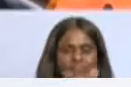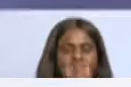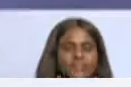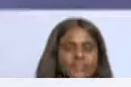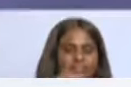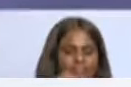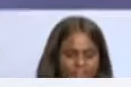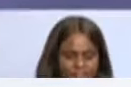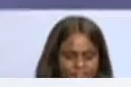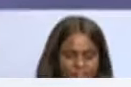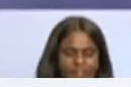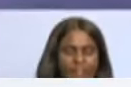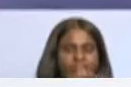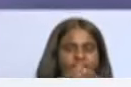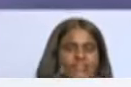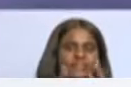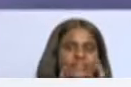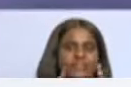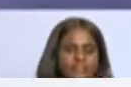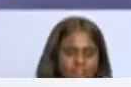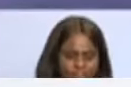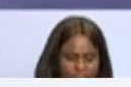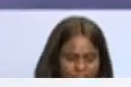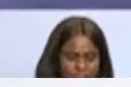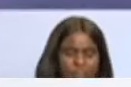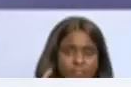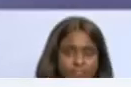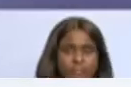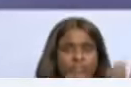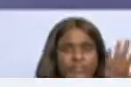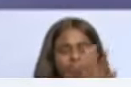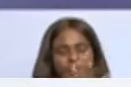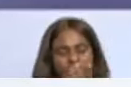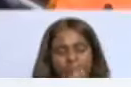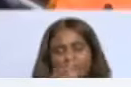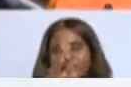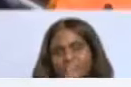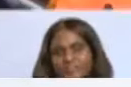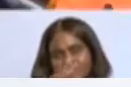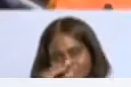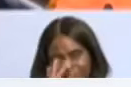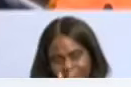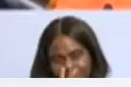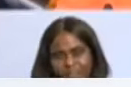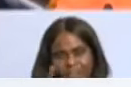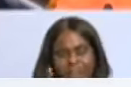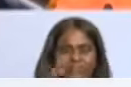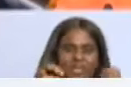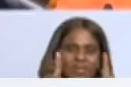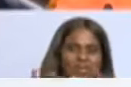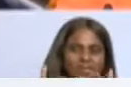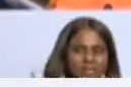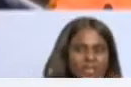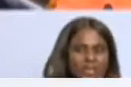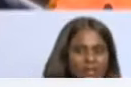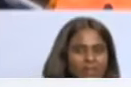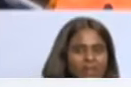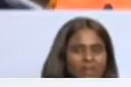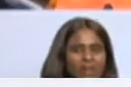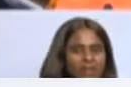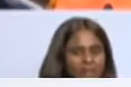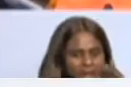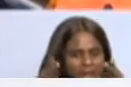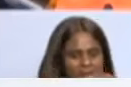of these varieties. Human and social development. Madam Speaker, education remains high on